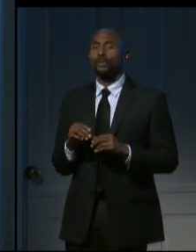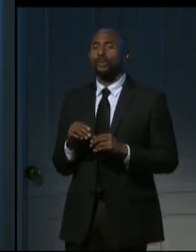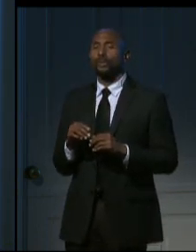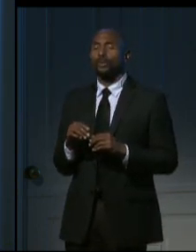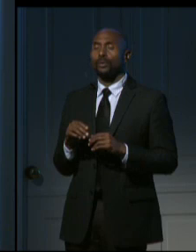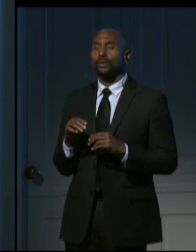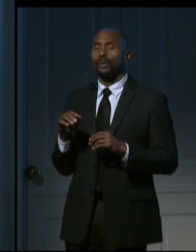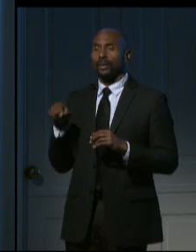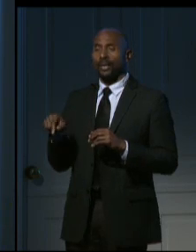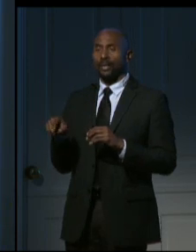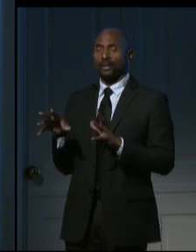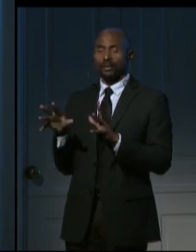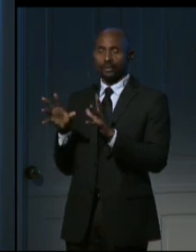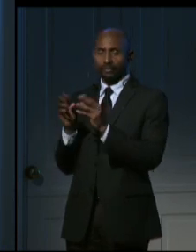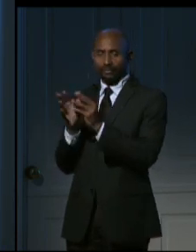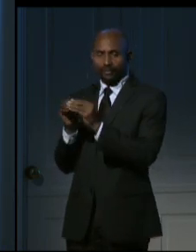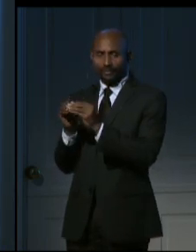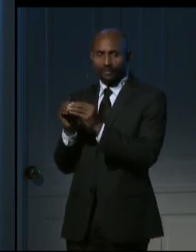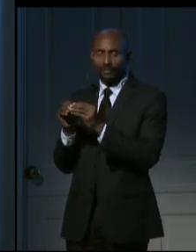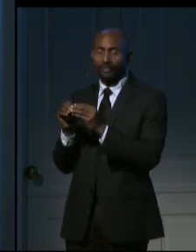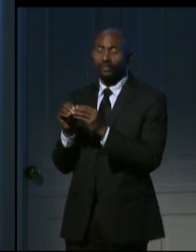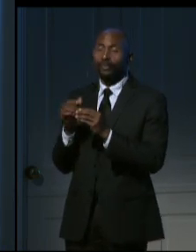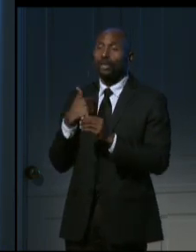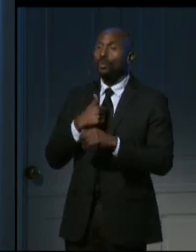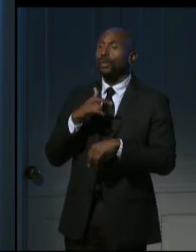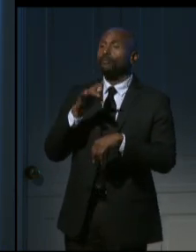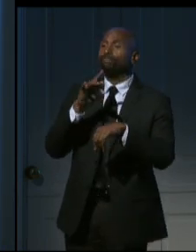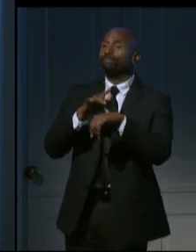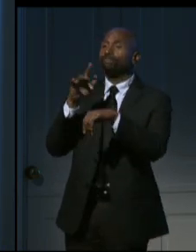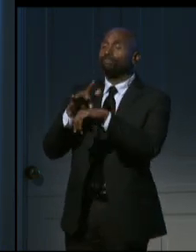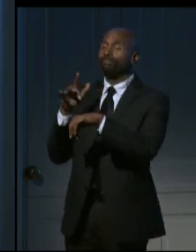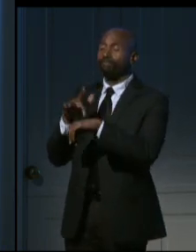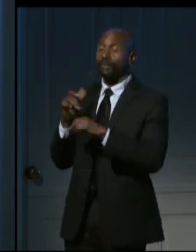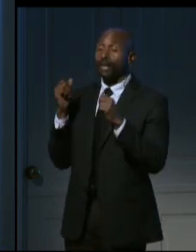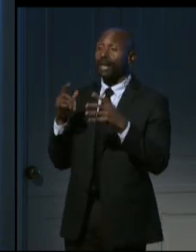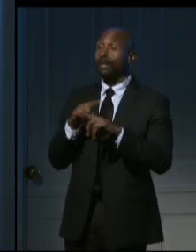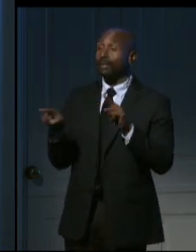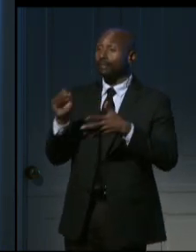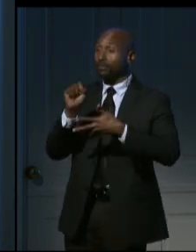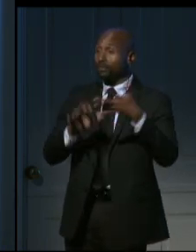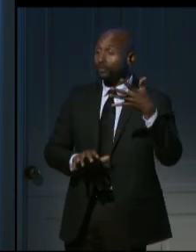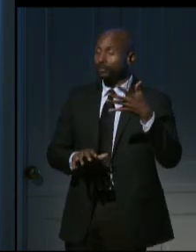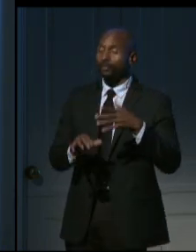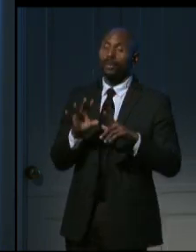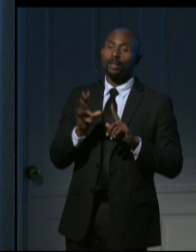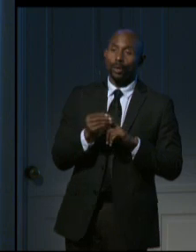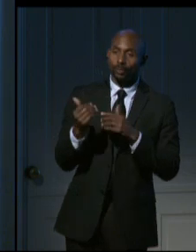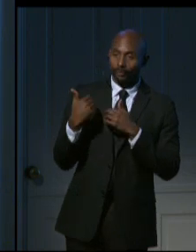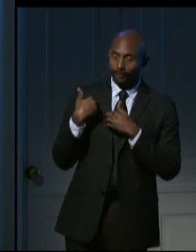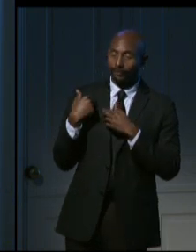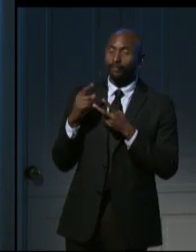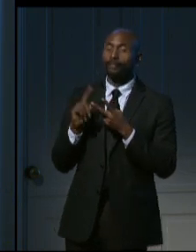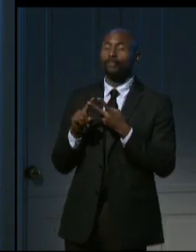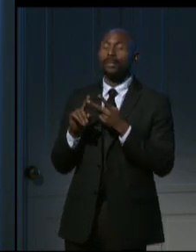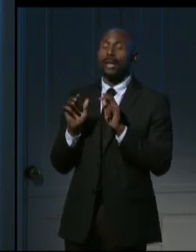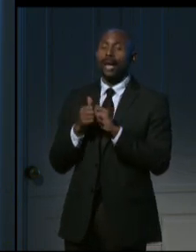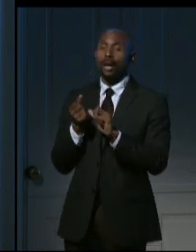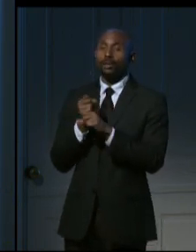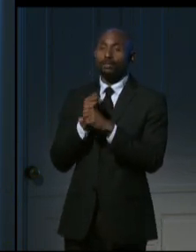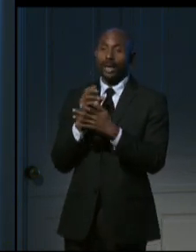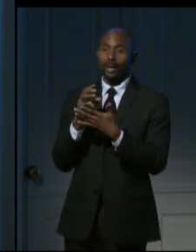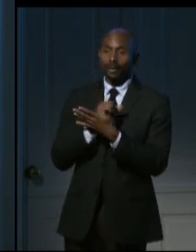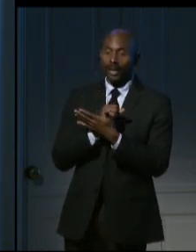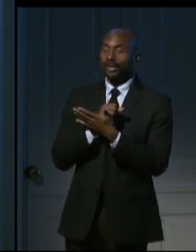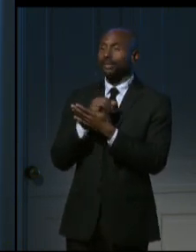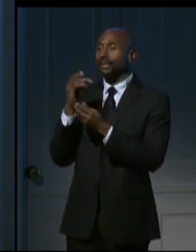the considerations, the cultural responsibilities, the ways that we need to make our collections and our data accessible